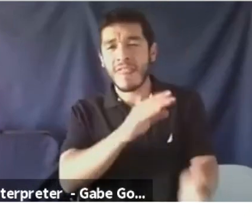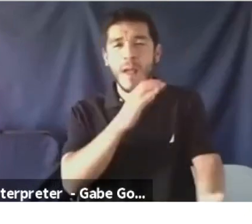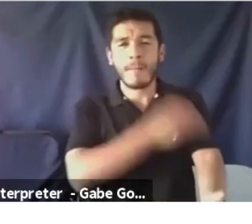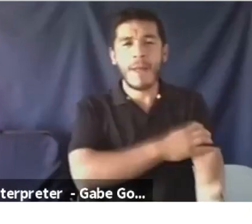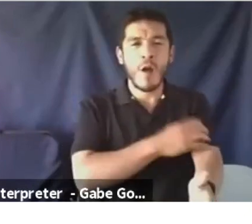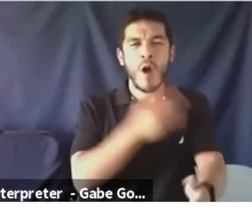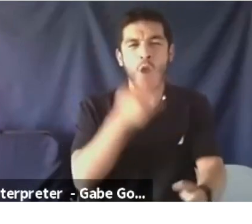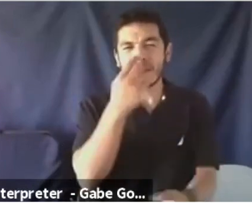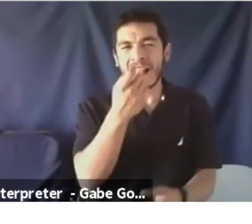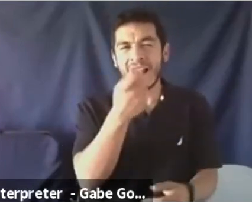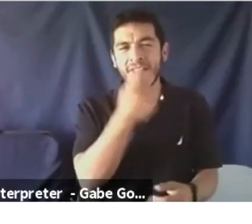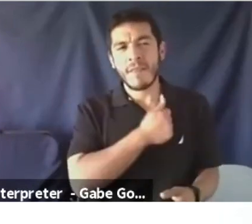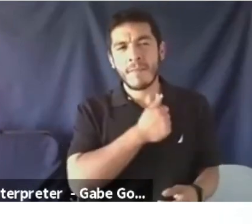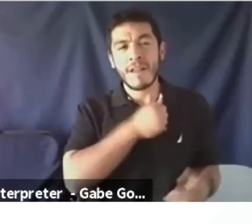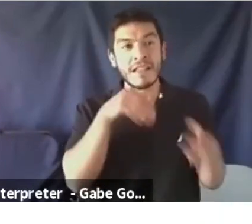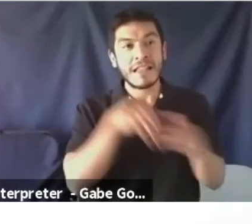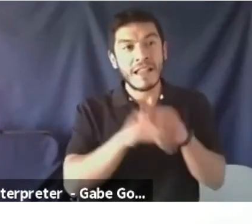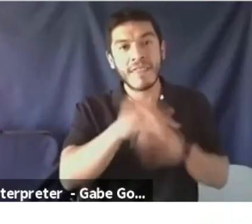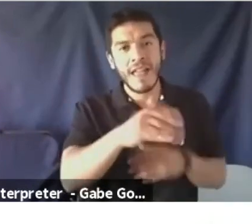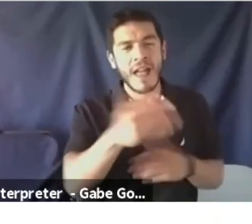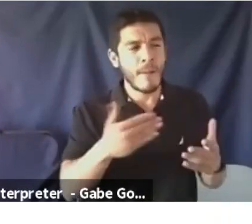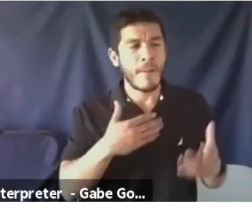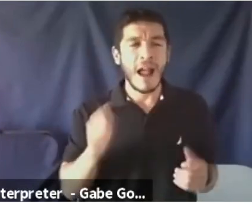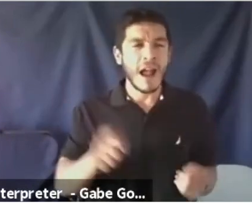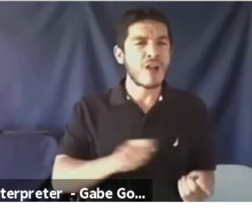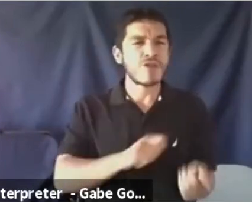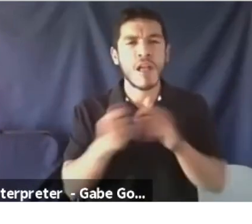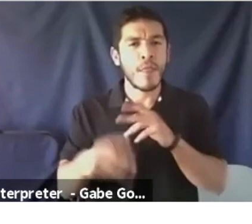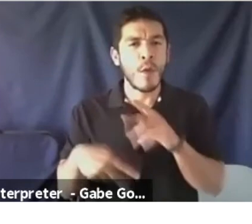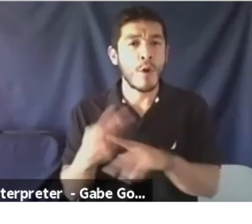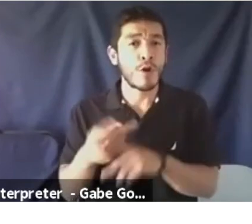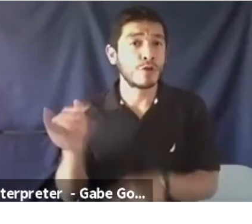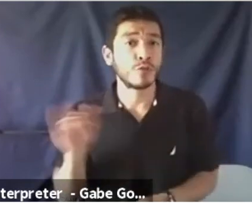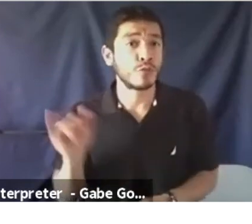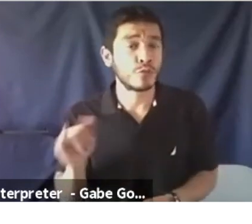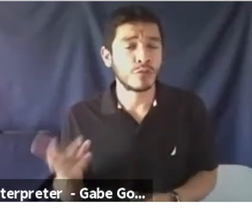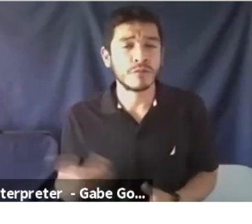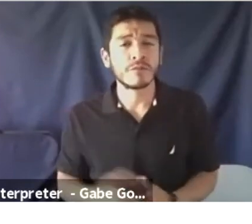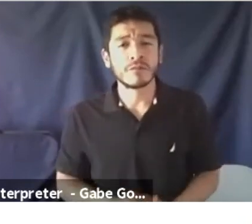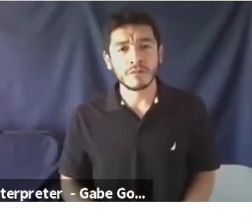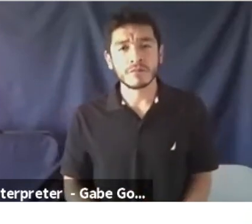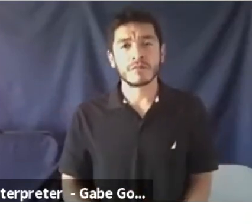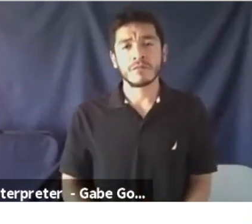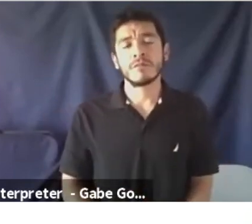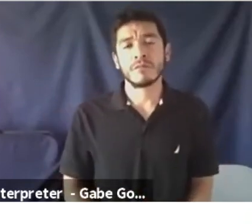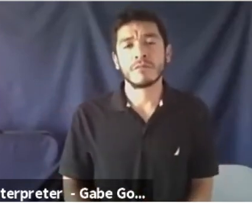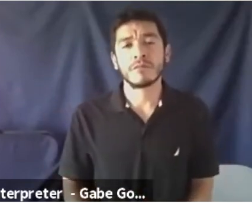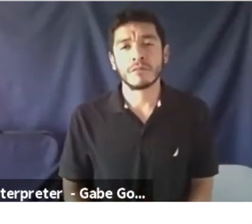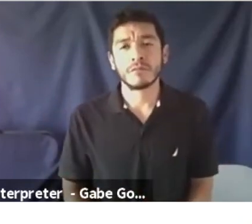bit of themselves and say, oh, maybe I can do this too. Maybe I can stand for something too.